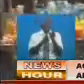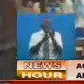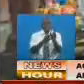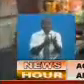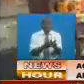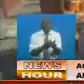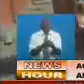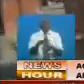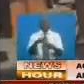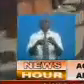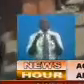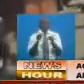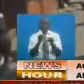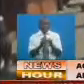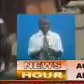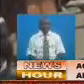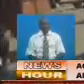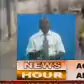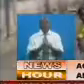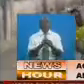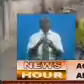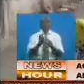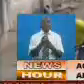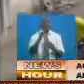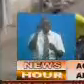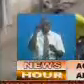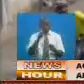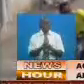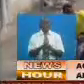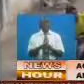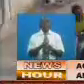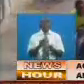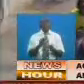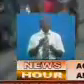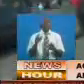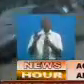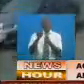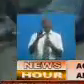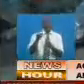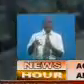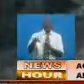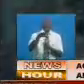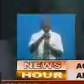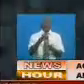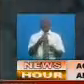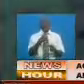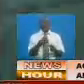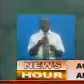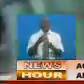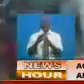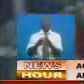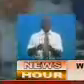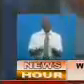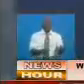worrisome predicament for city dwellers and the local government. In recent years, the city of Accra has experienced extremely